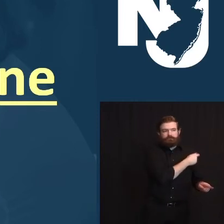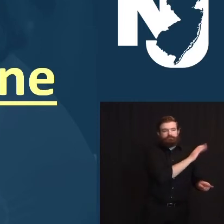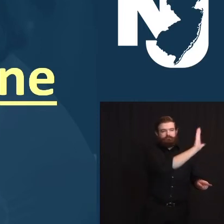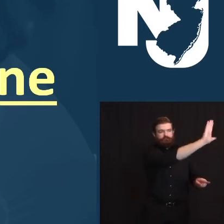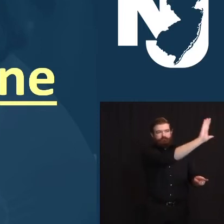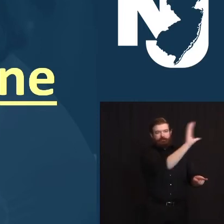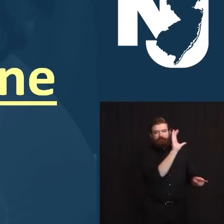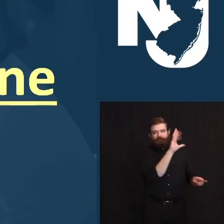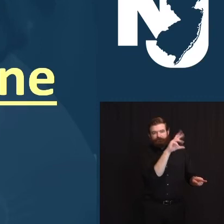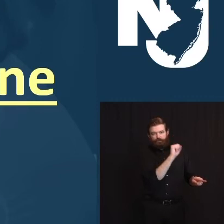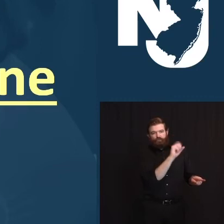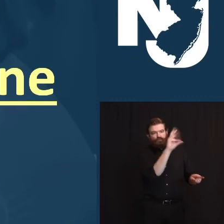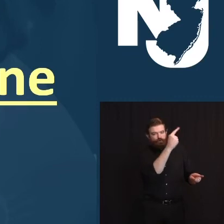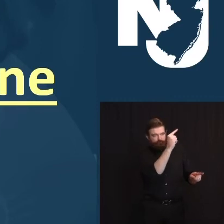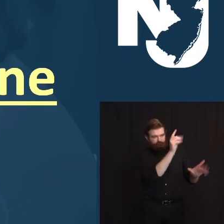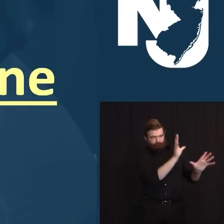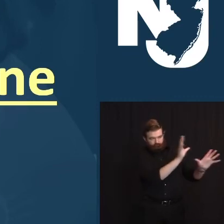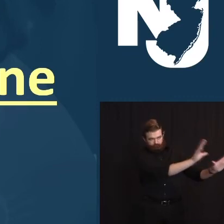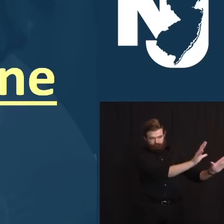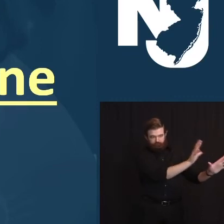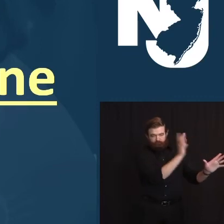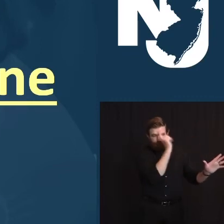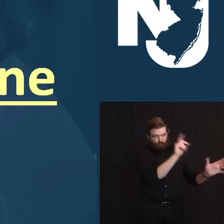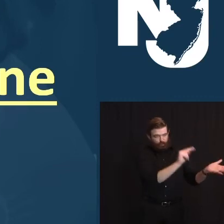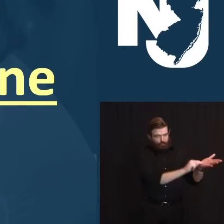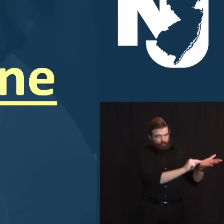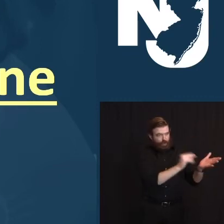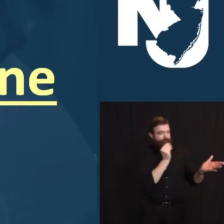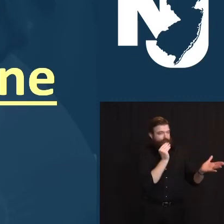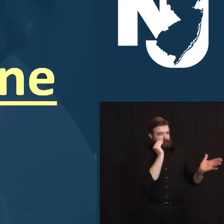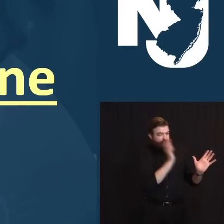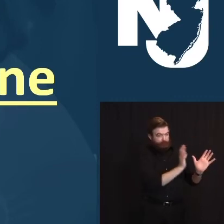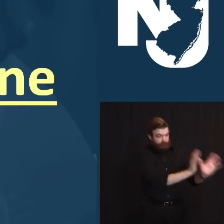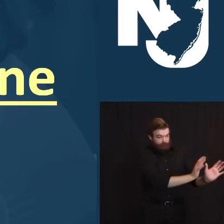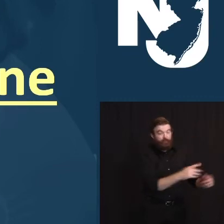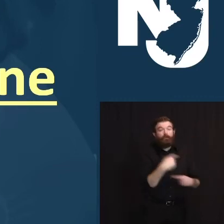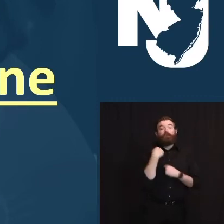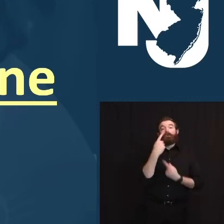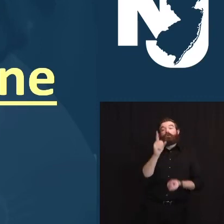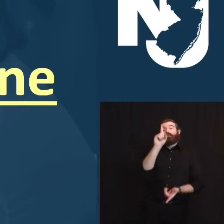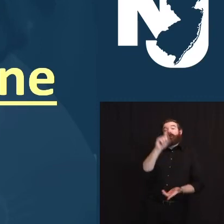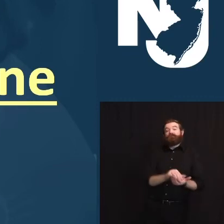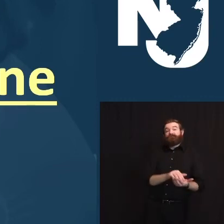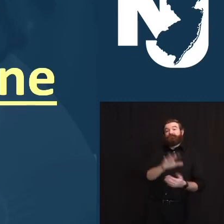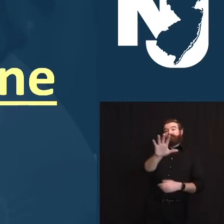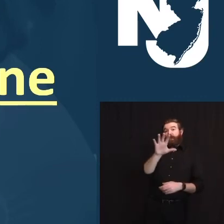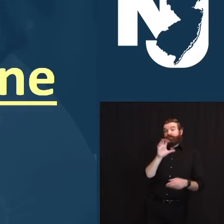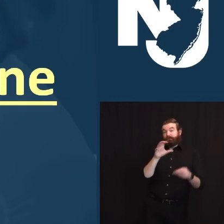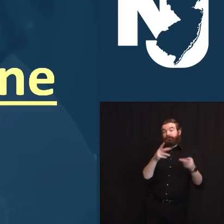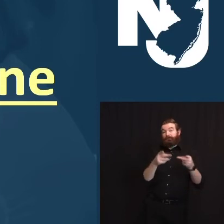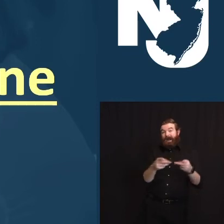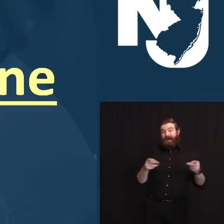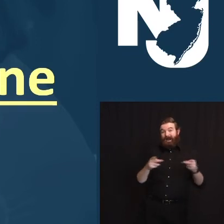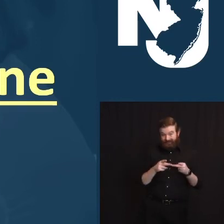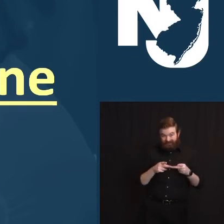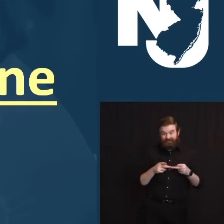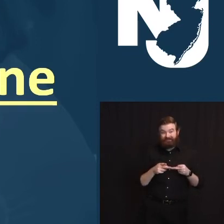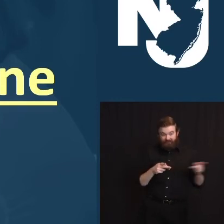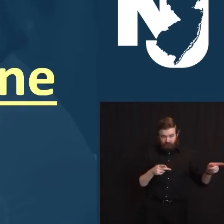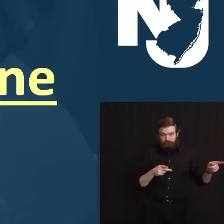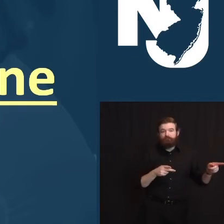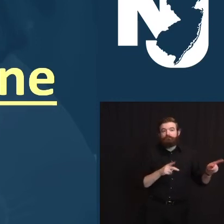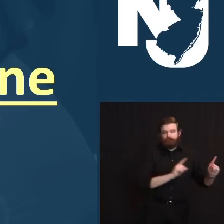In total, more than 1,500 of these facilities statewide, serving hundreds of thousands of some of our